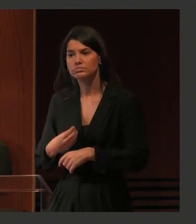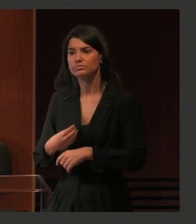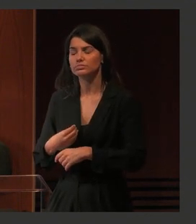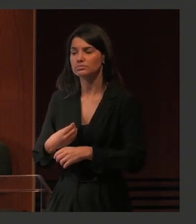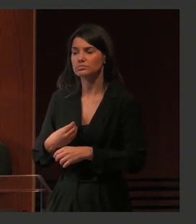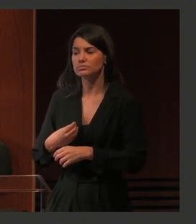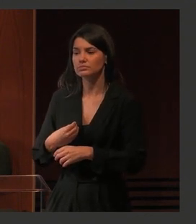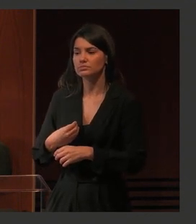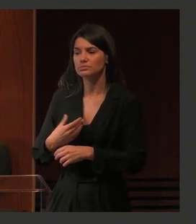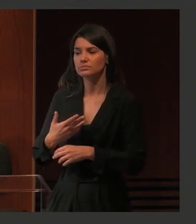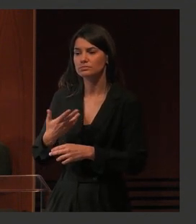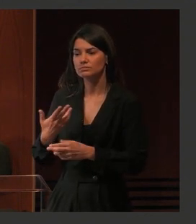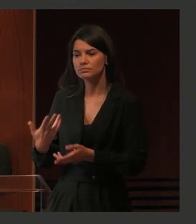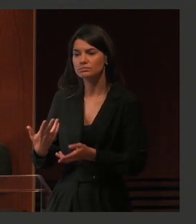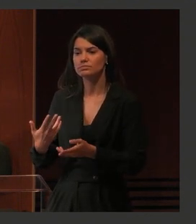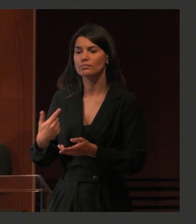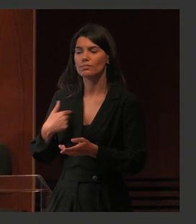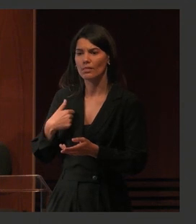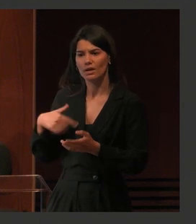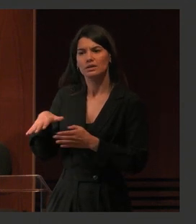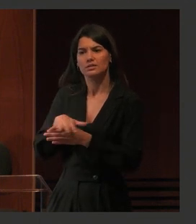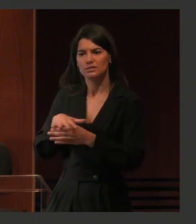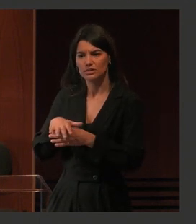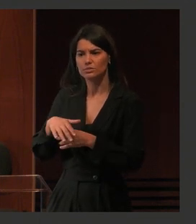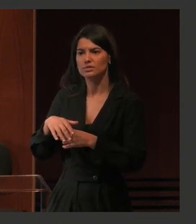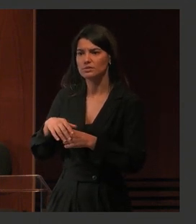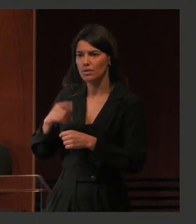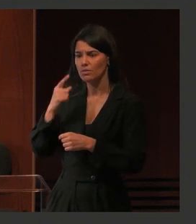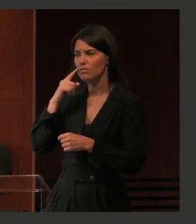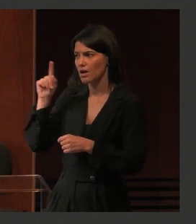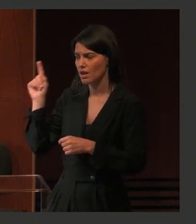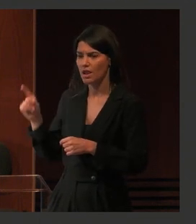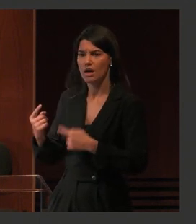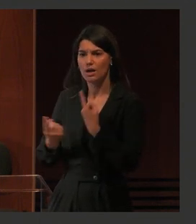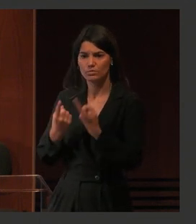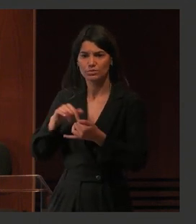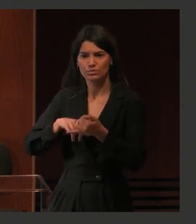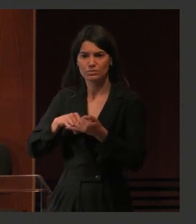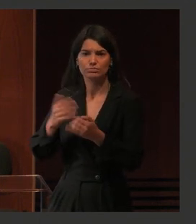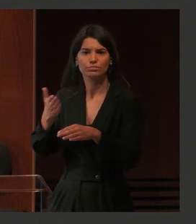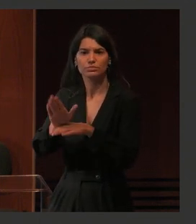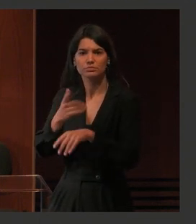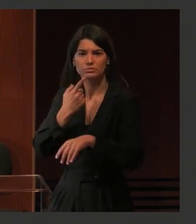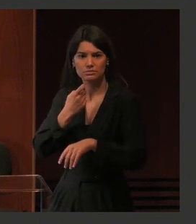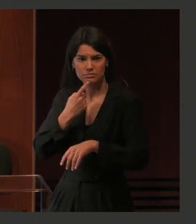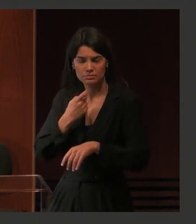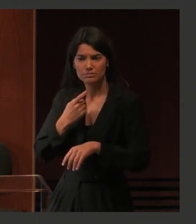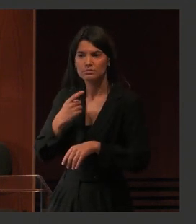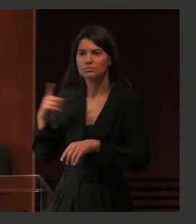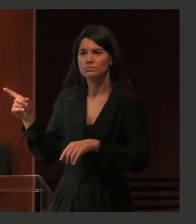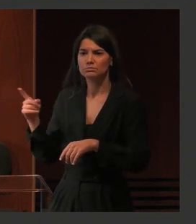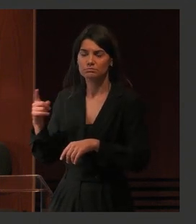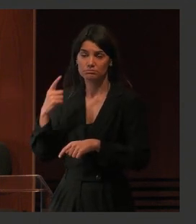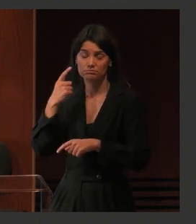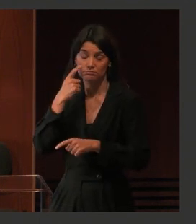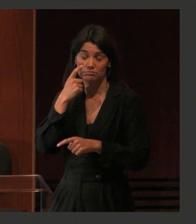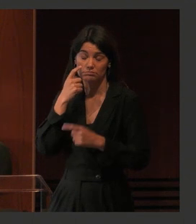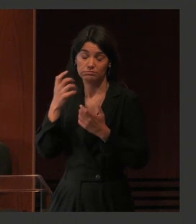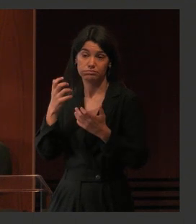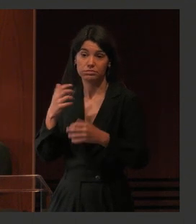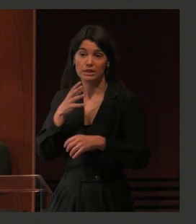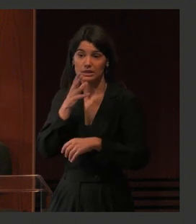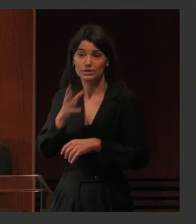associations. This is the School Librarian Association of the United Kingdom, who clearly says that